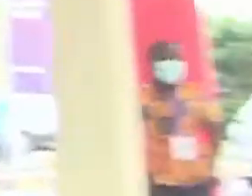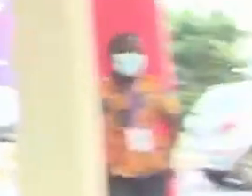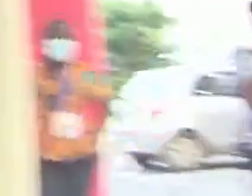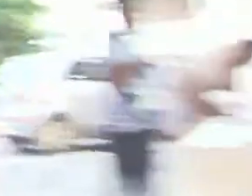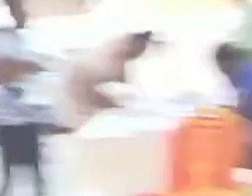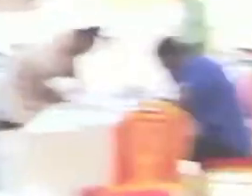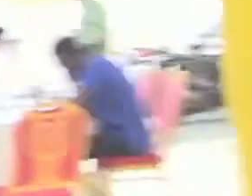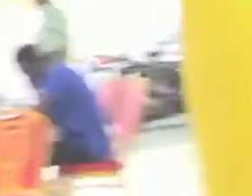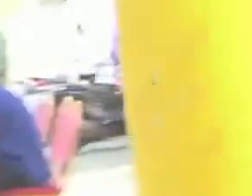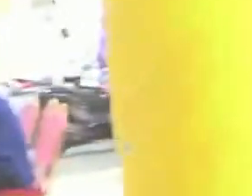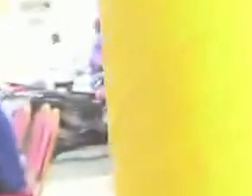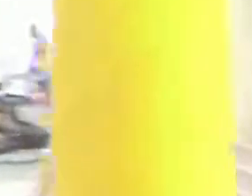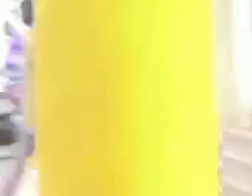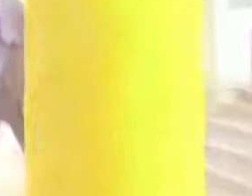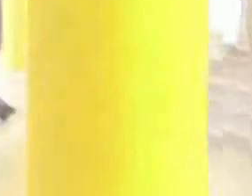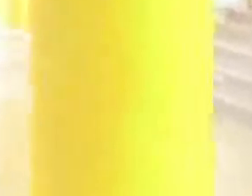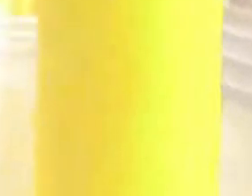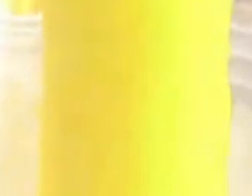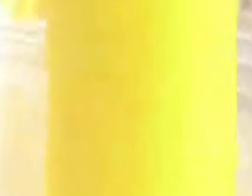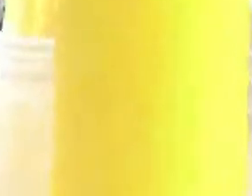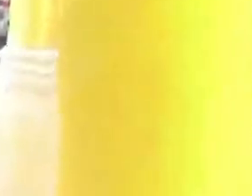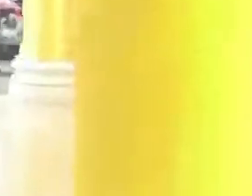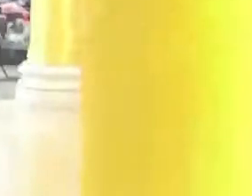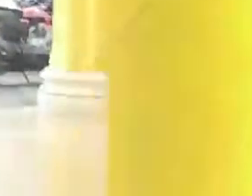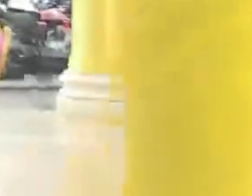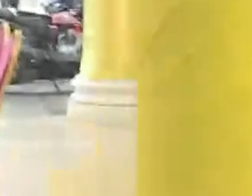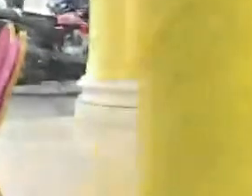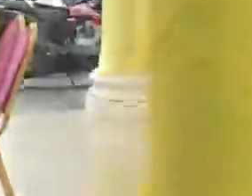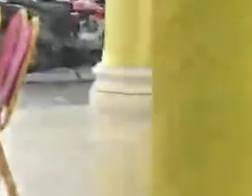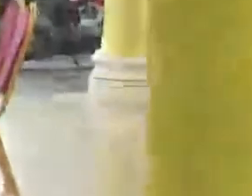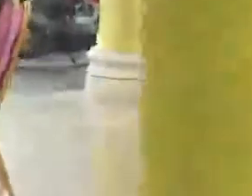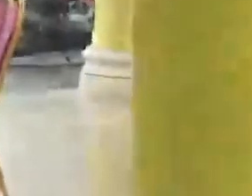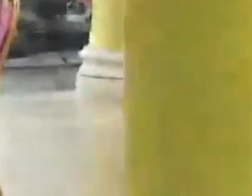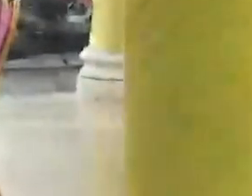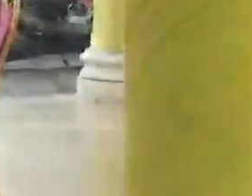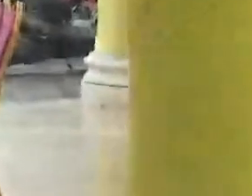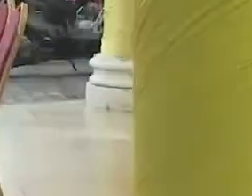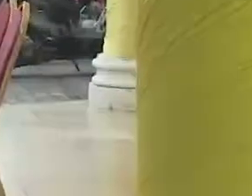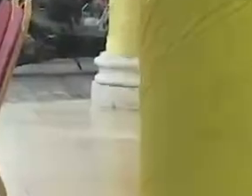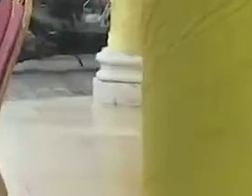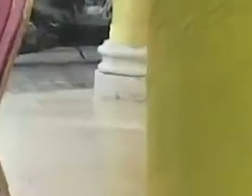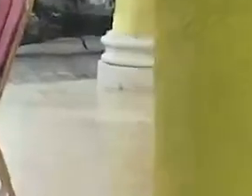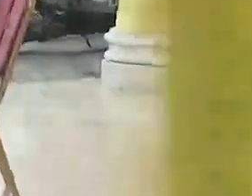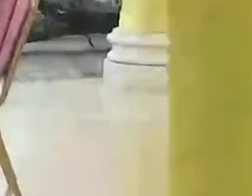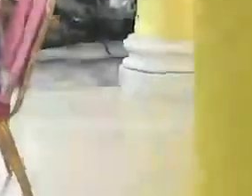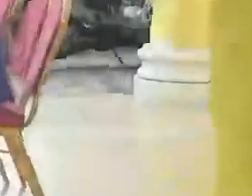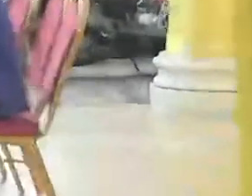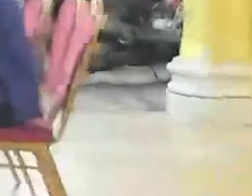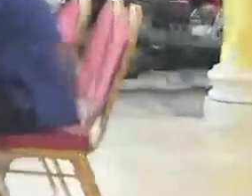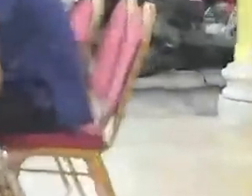Aye, uni penyo, suru ni pa wati. Aye,